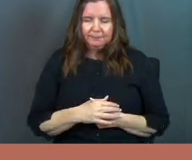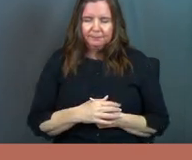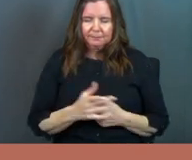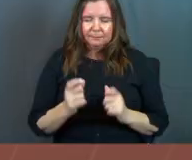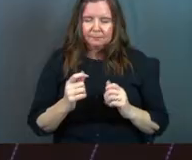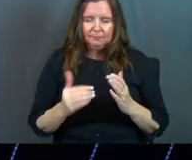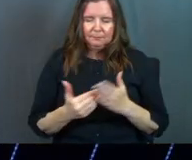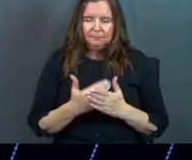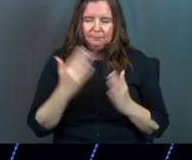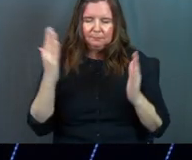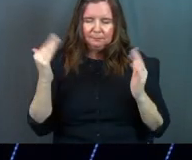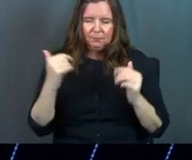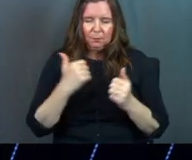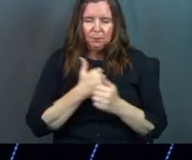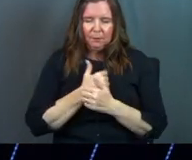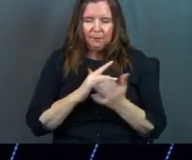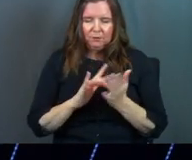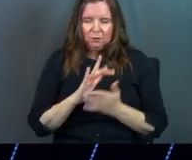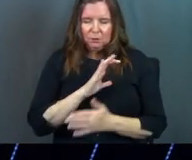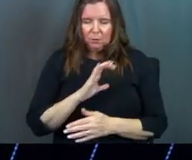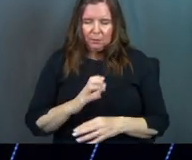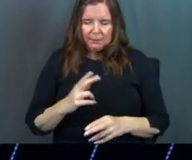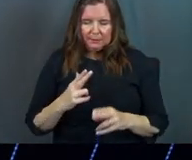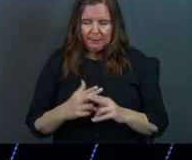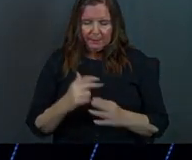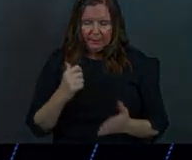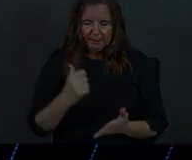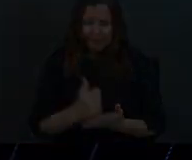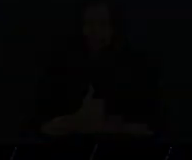Give us a fresh hope. We love you, Jesus. In Christ's name, amen.